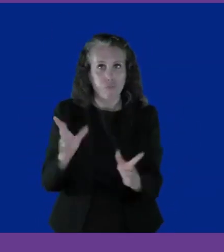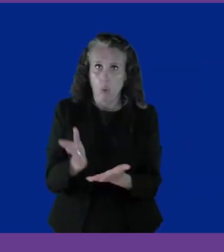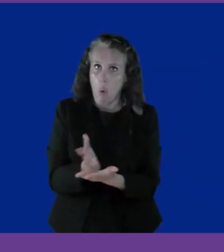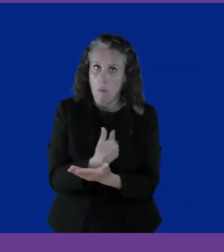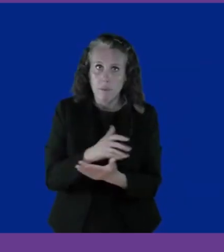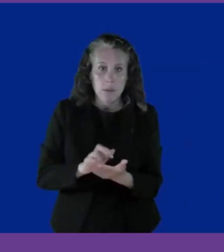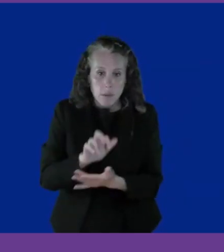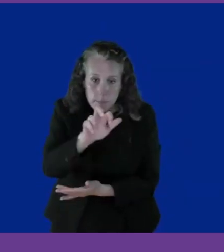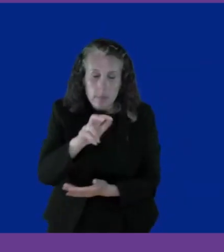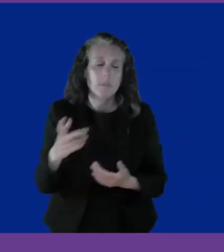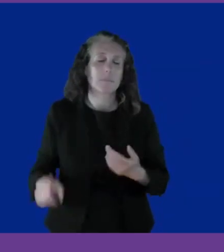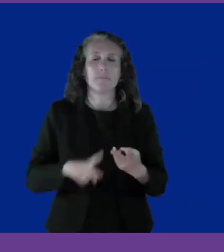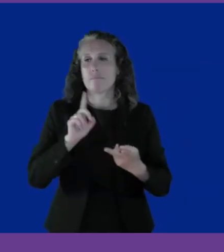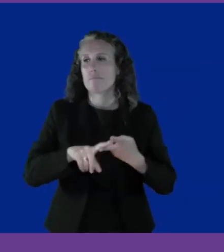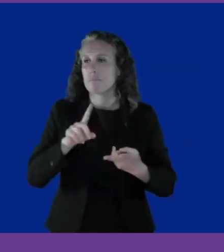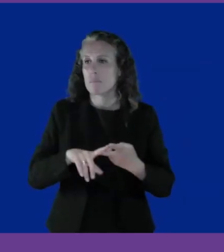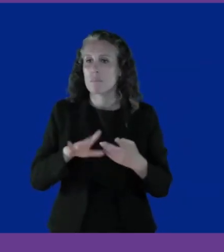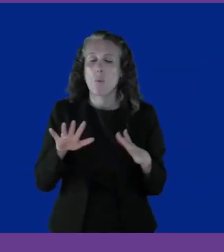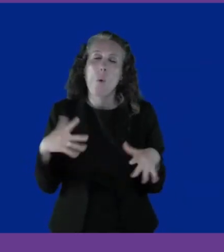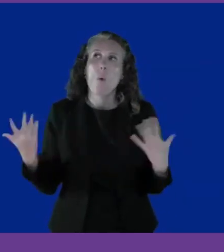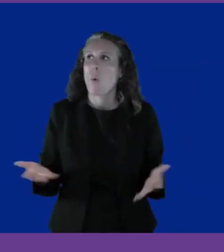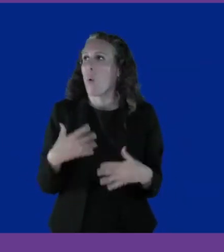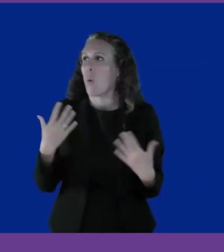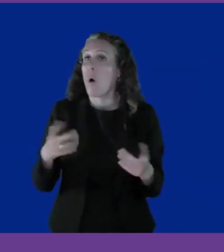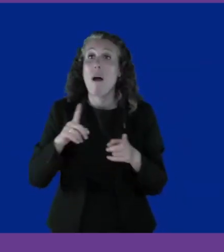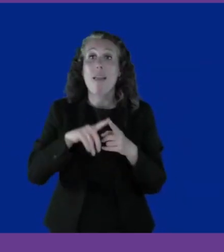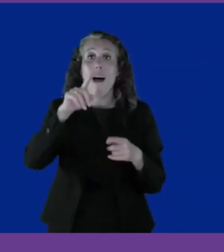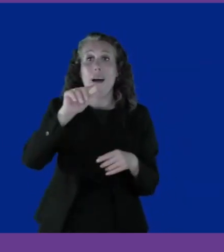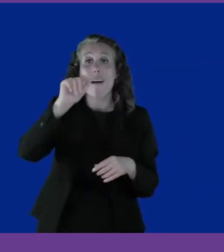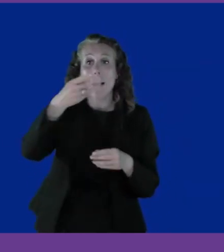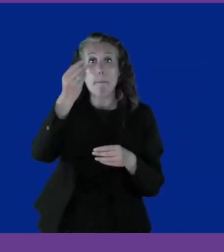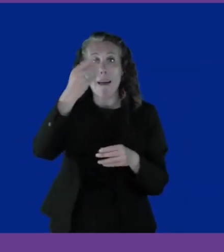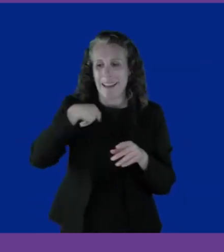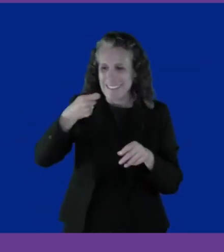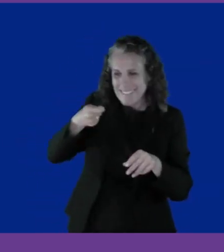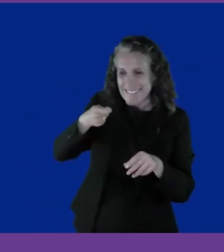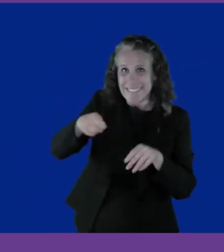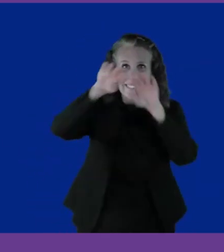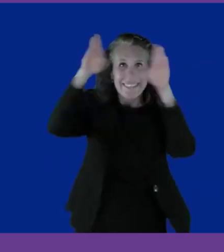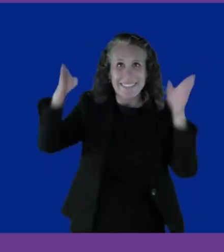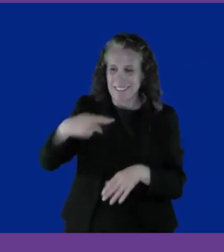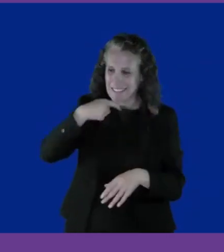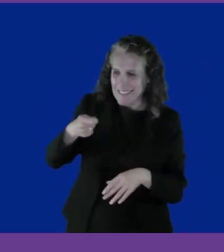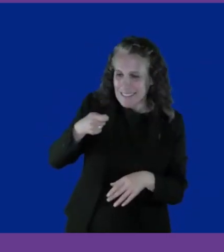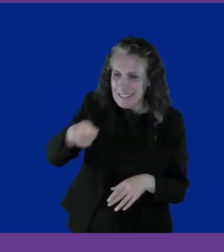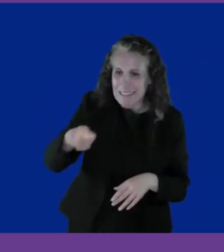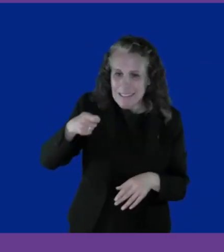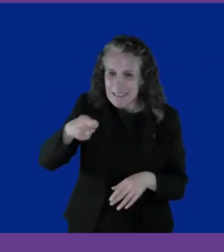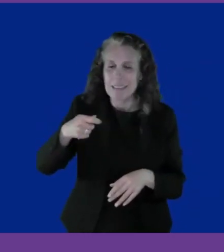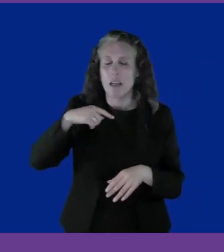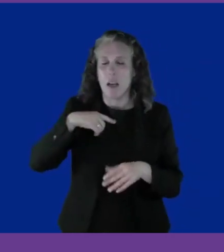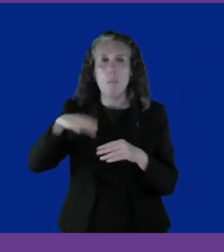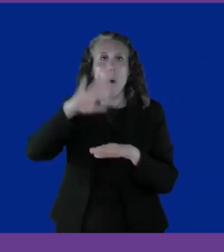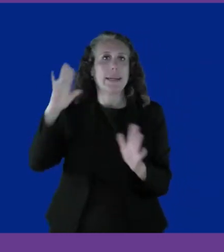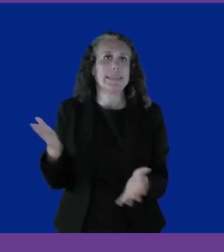have simplified the menus on ATMs or install hearing loops, or more